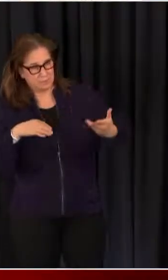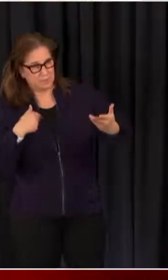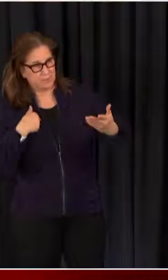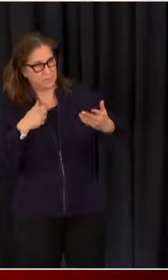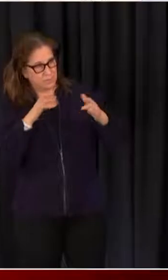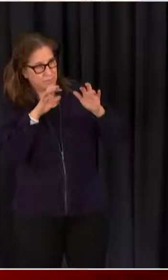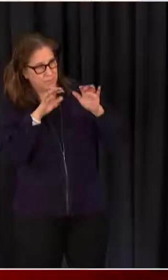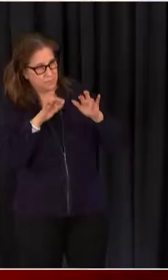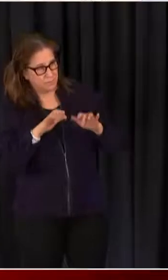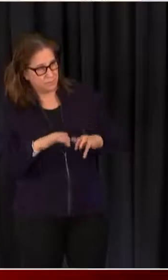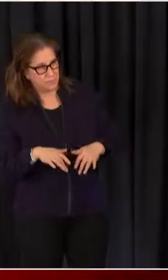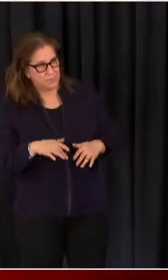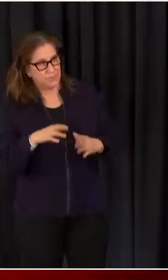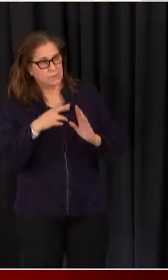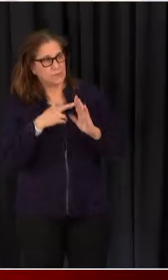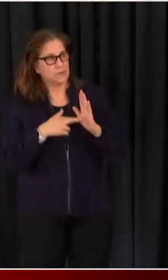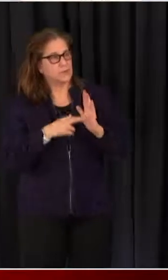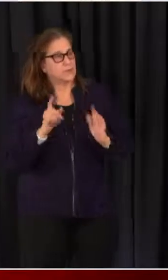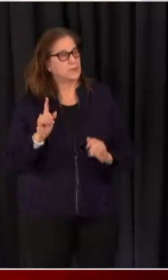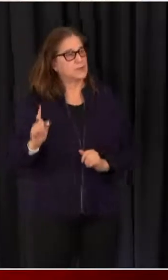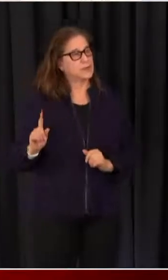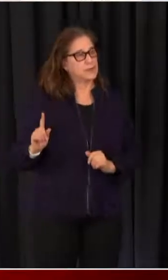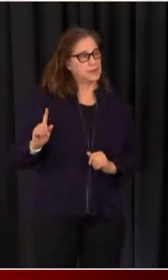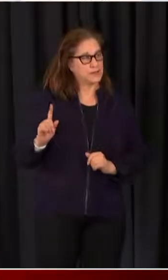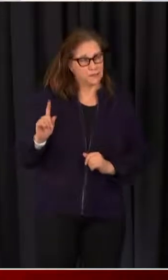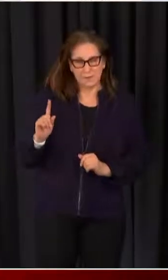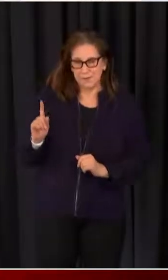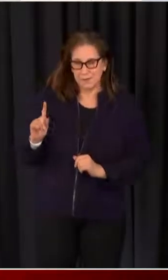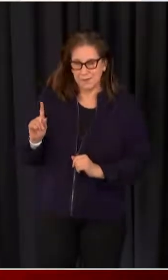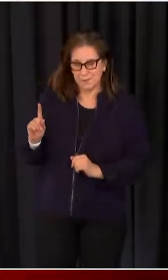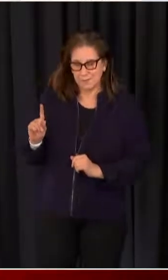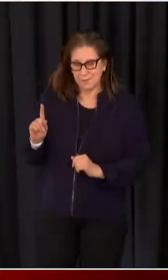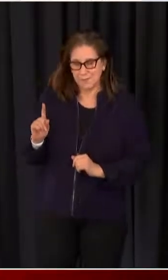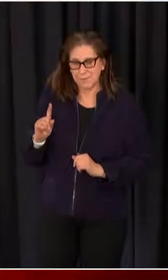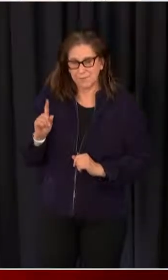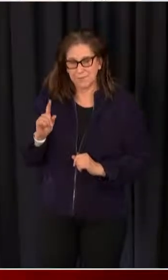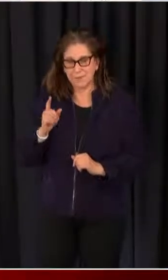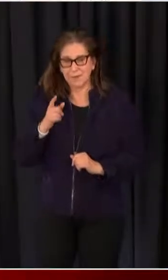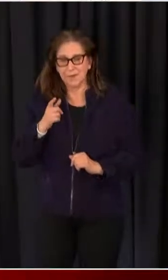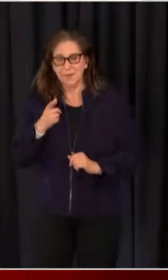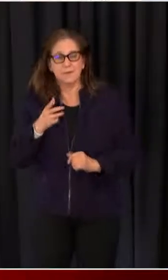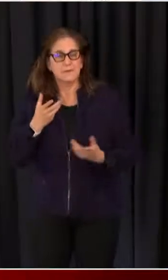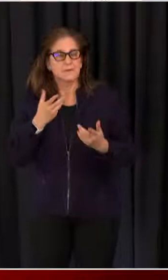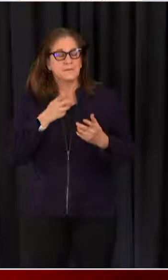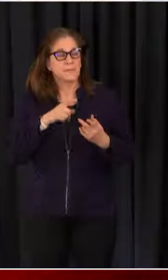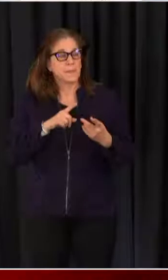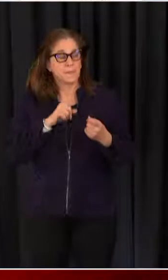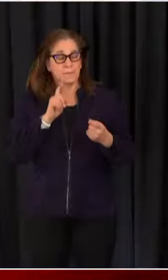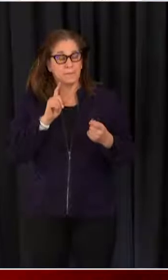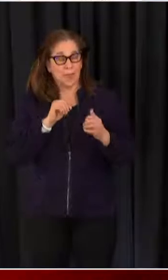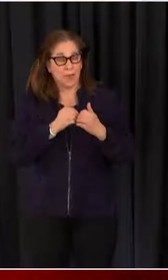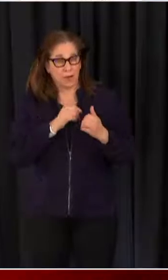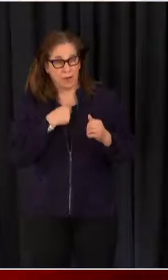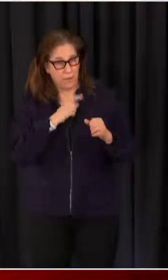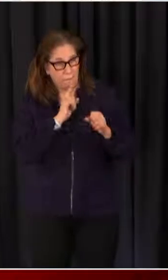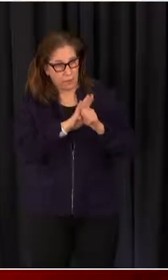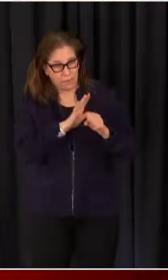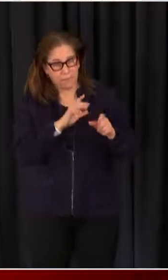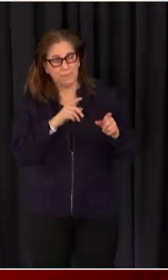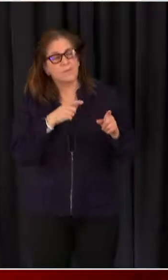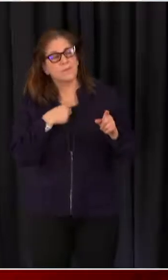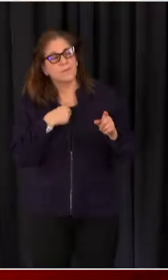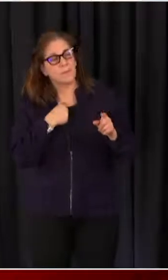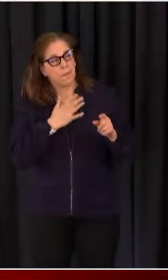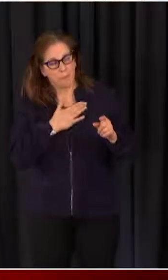from that email or that text message, you have to confirm your date of birth. And then you'll be